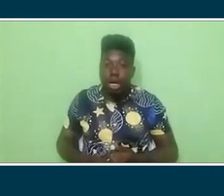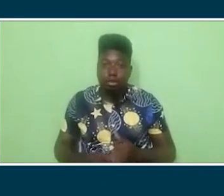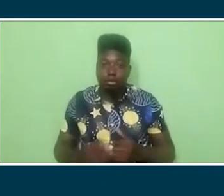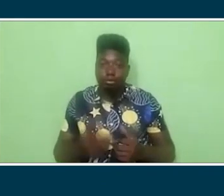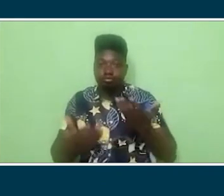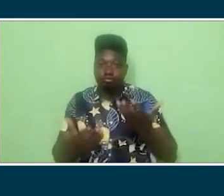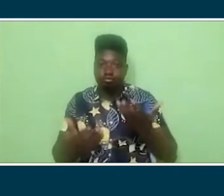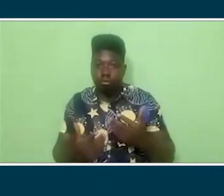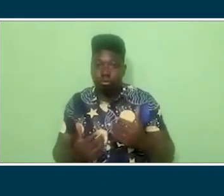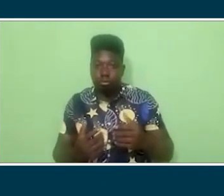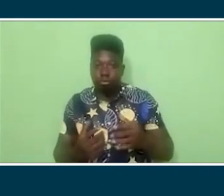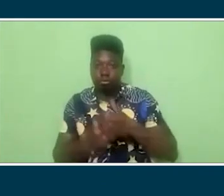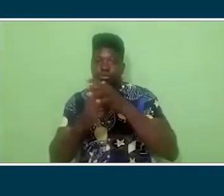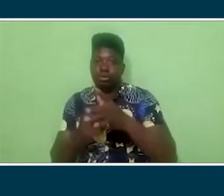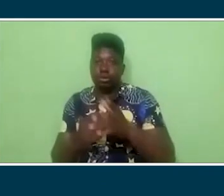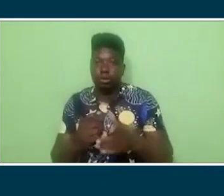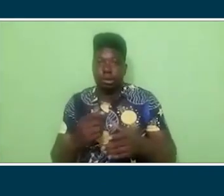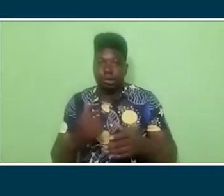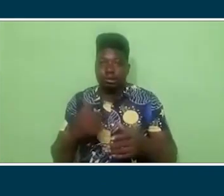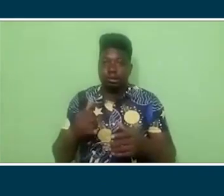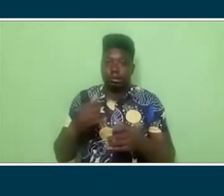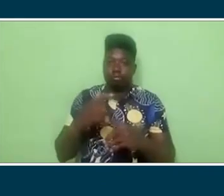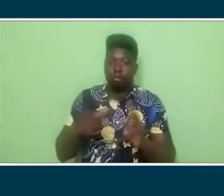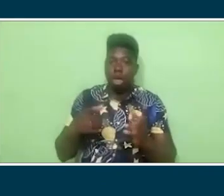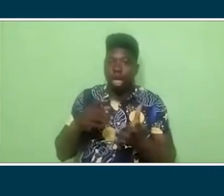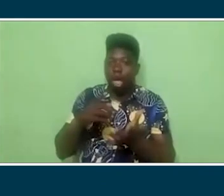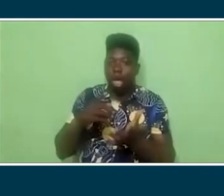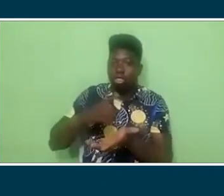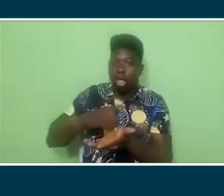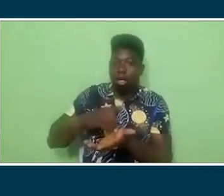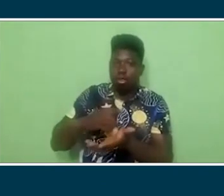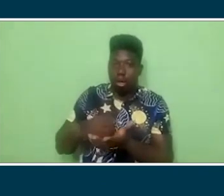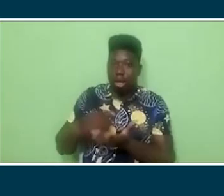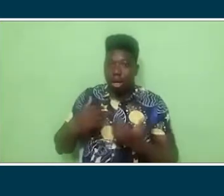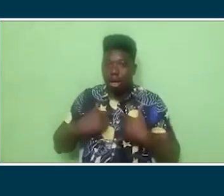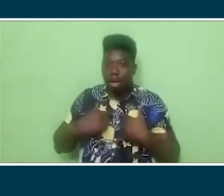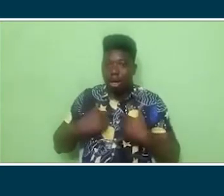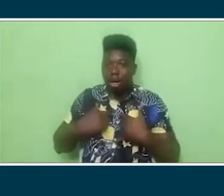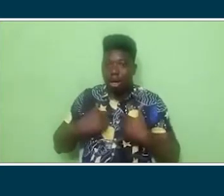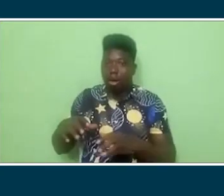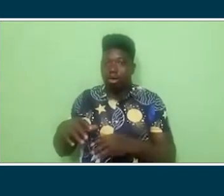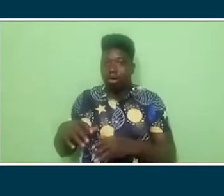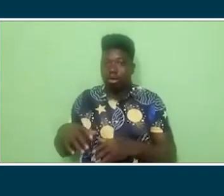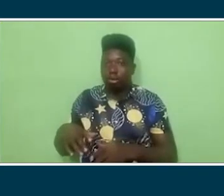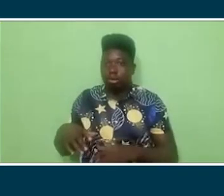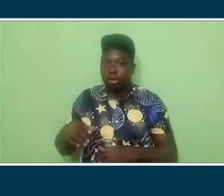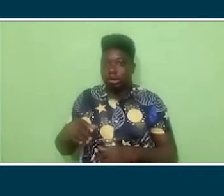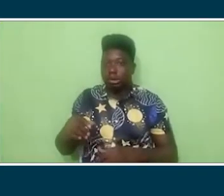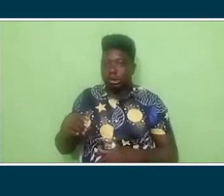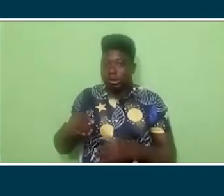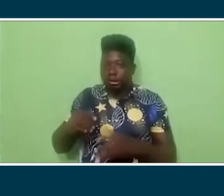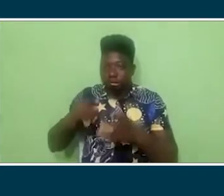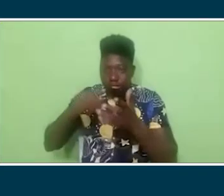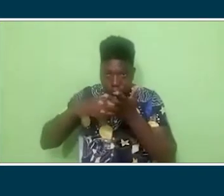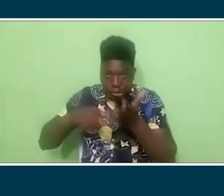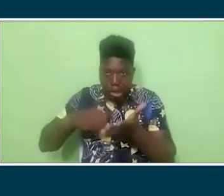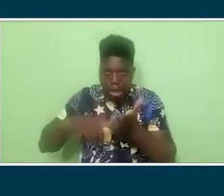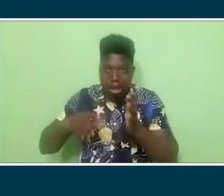but a doctor who has done research into how cancel culture has